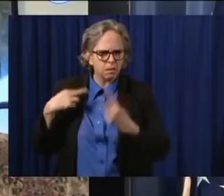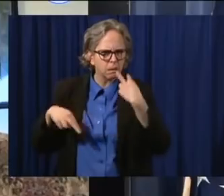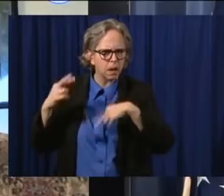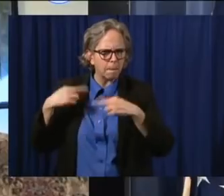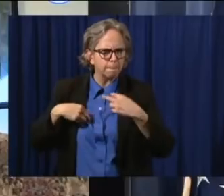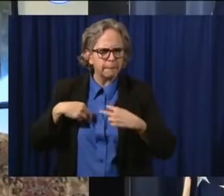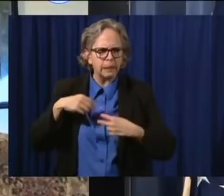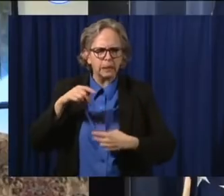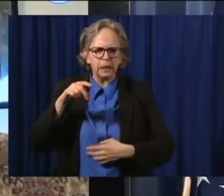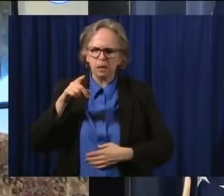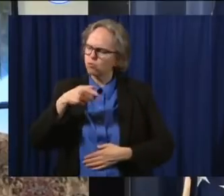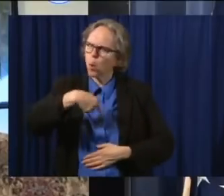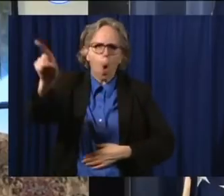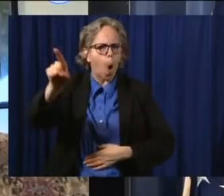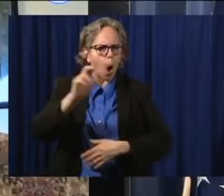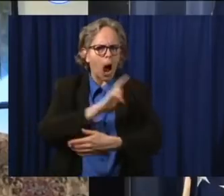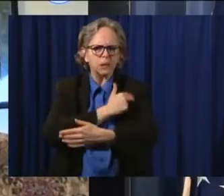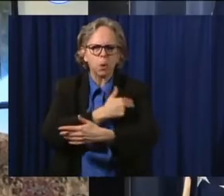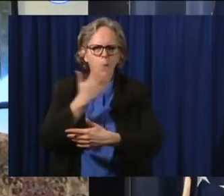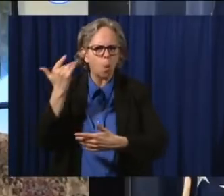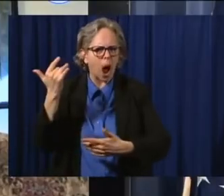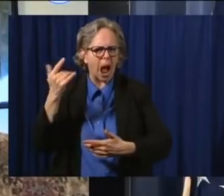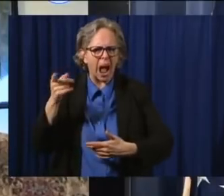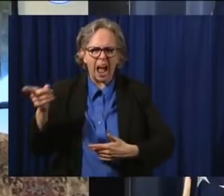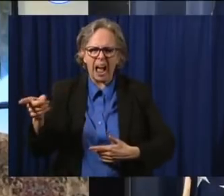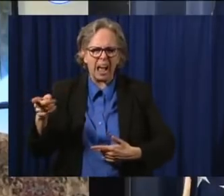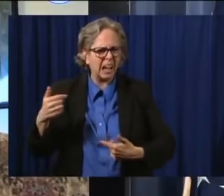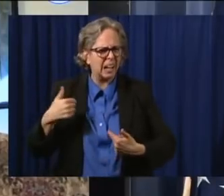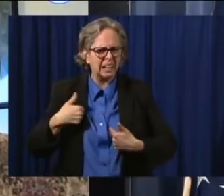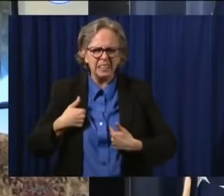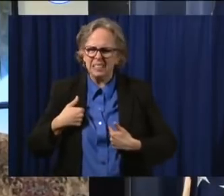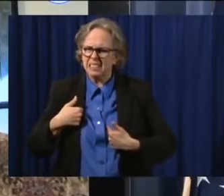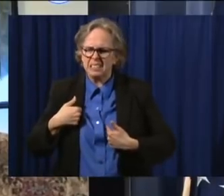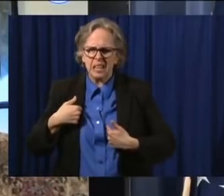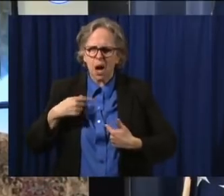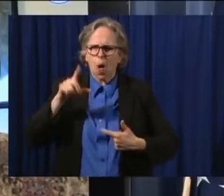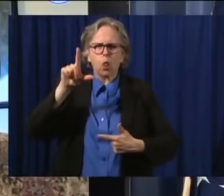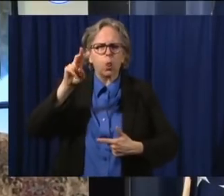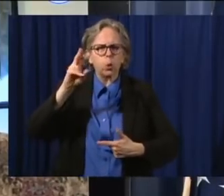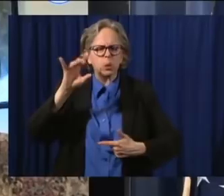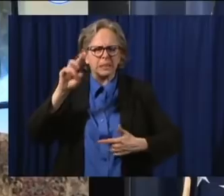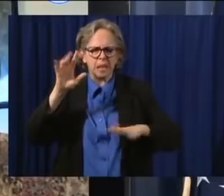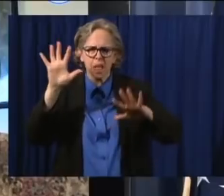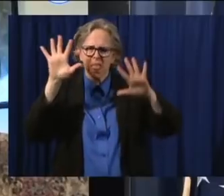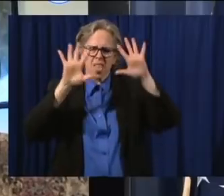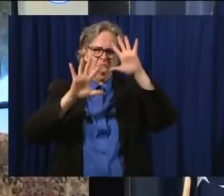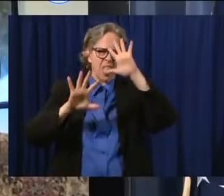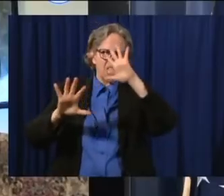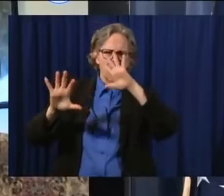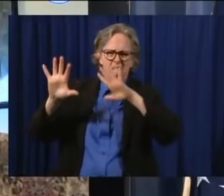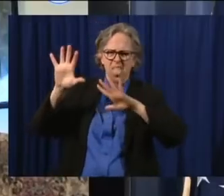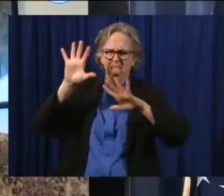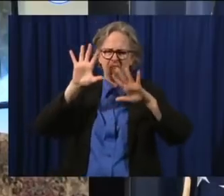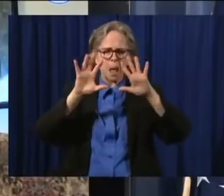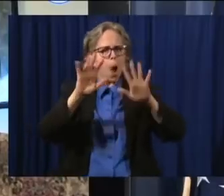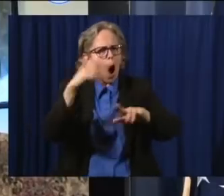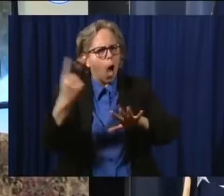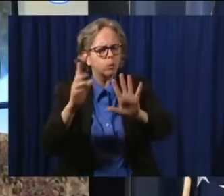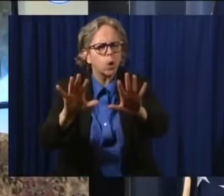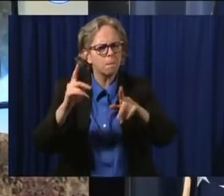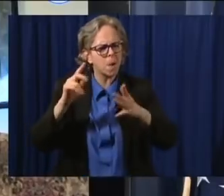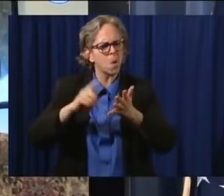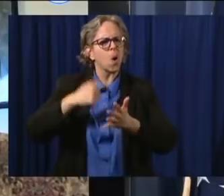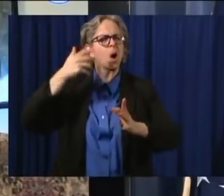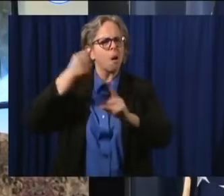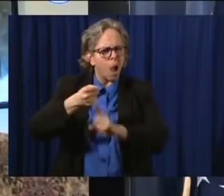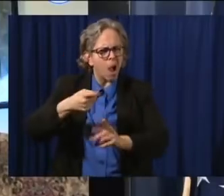the hospital, and that was the beginning of that. And I went to the